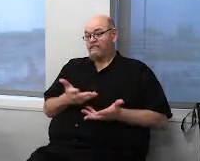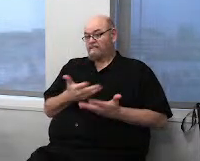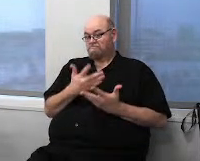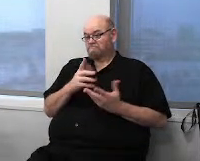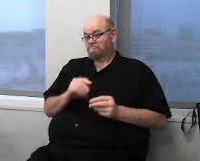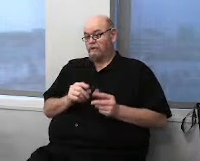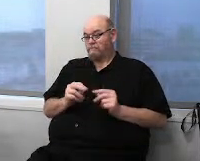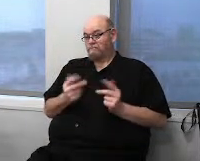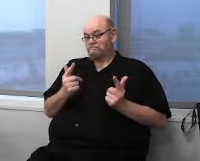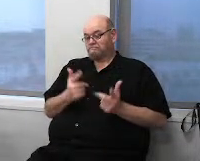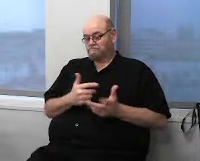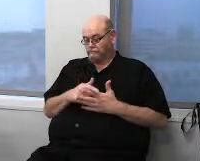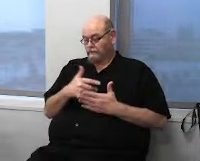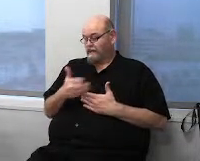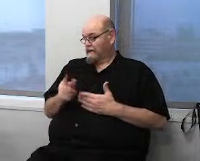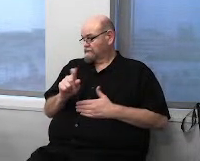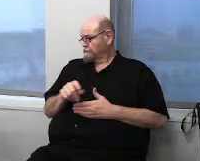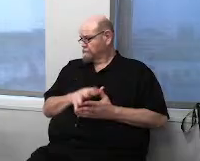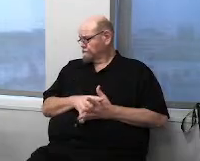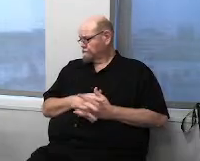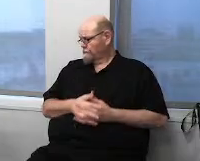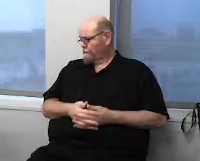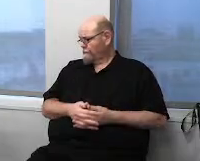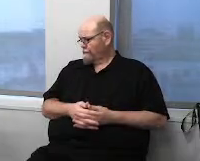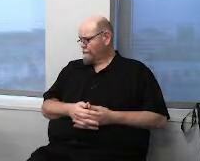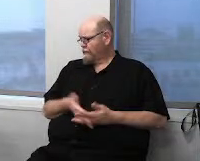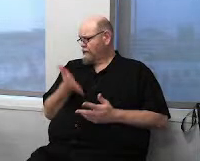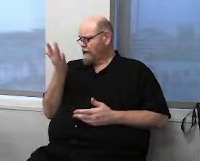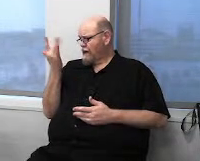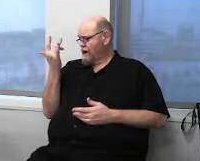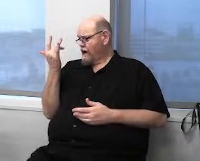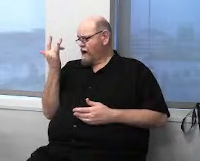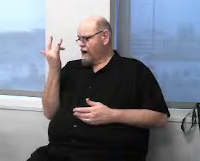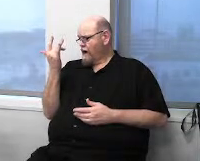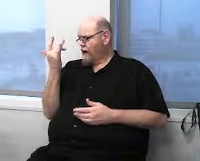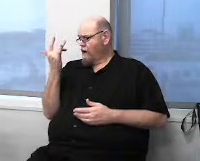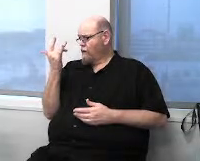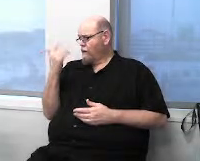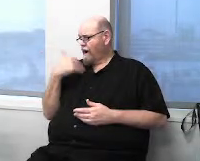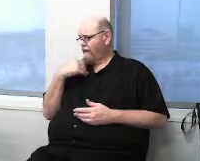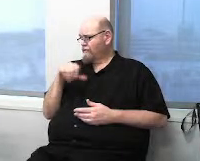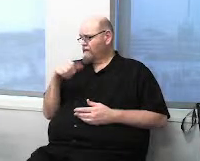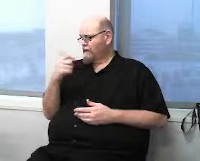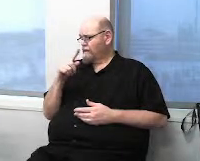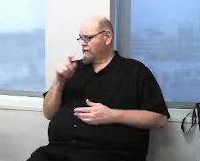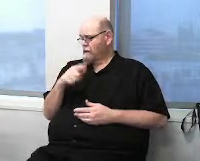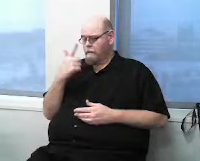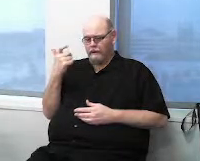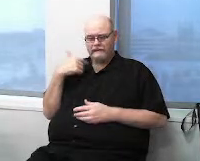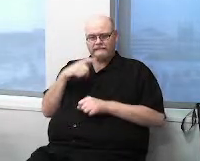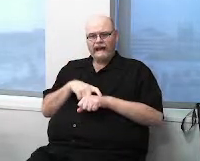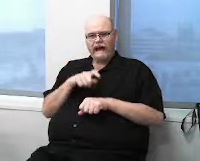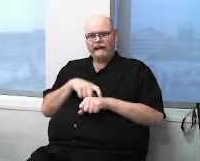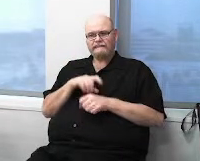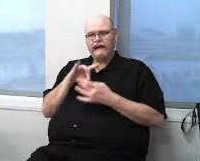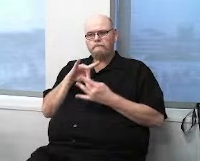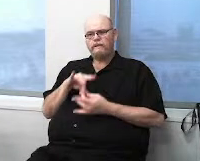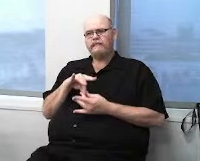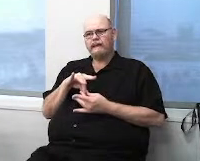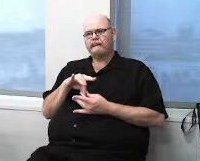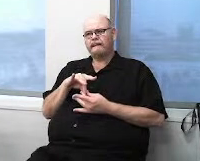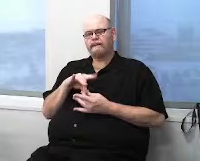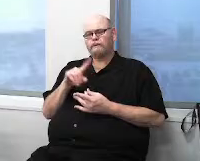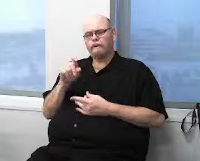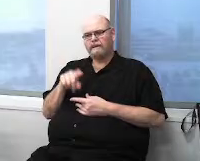doing nothing for anybody. That is correct. All right, next question. Mr. Hempling, the reason why we wound up with these additional questions is because I asked a